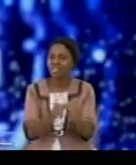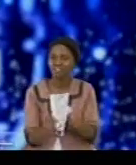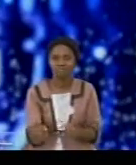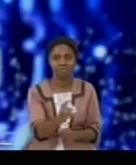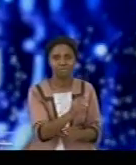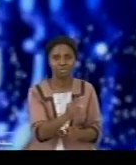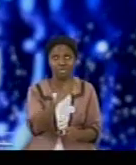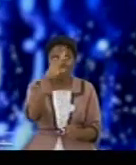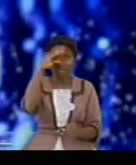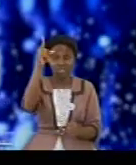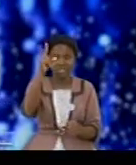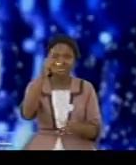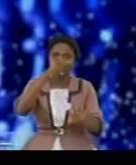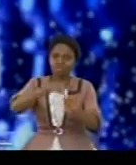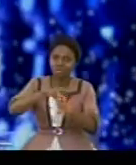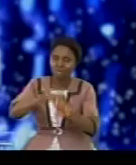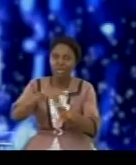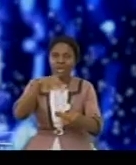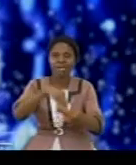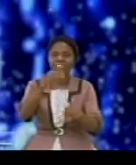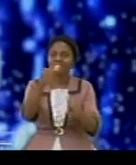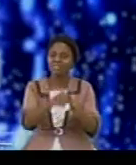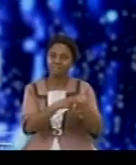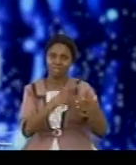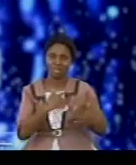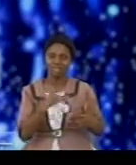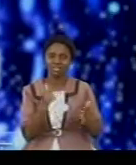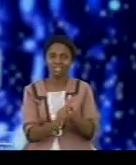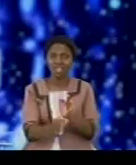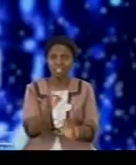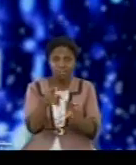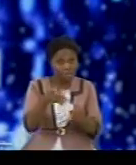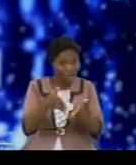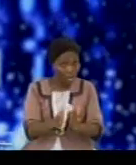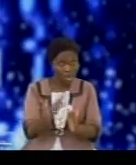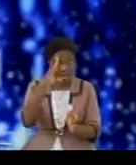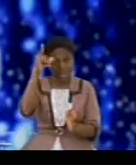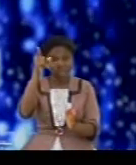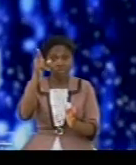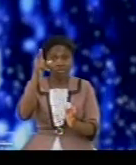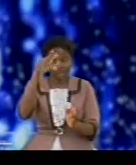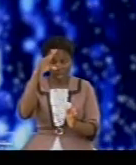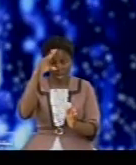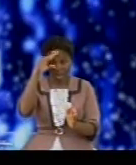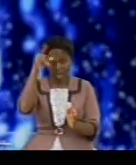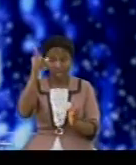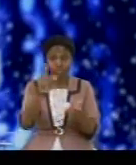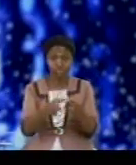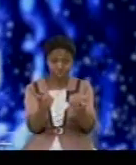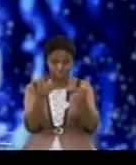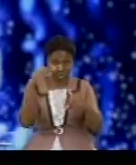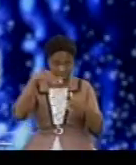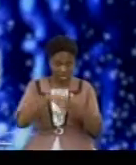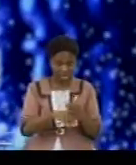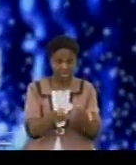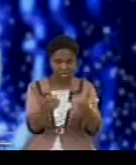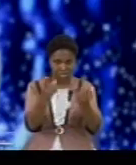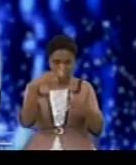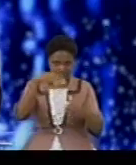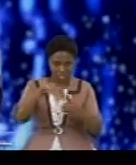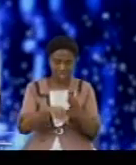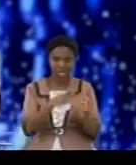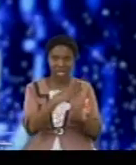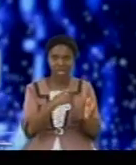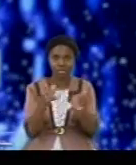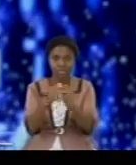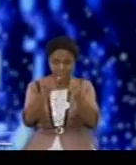at every heart, that whoever allows him to come in, he will come in, and he will come in with the power of God to change that fellow from